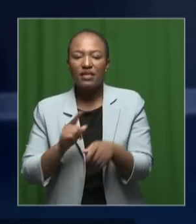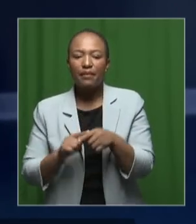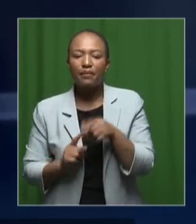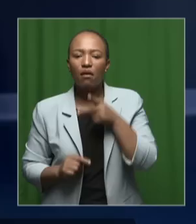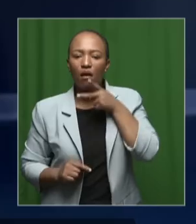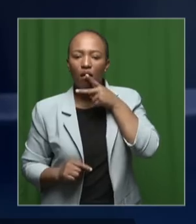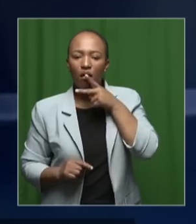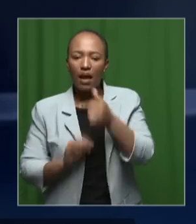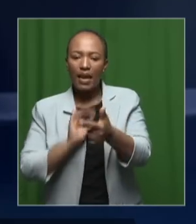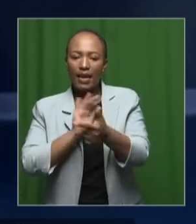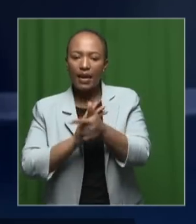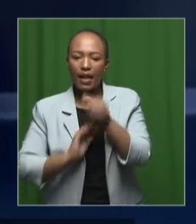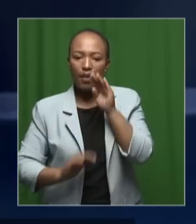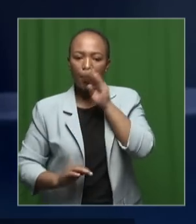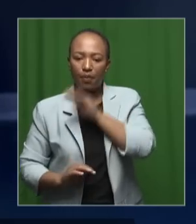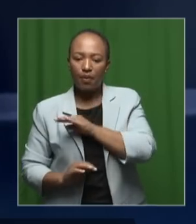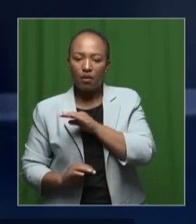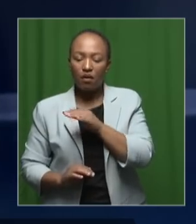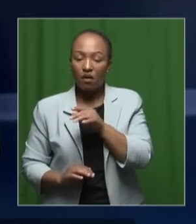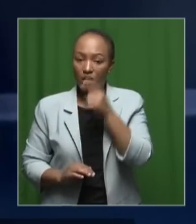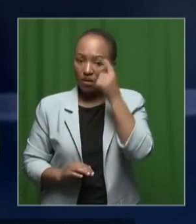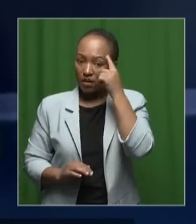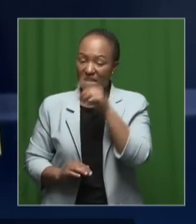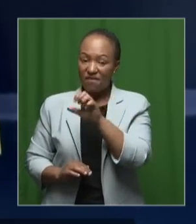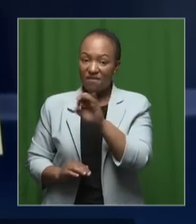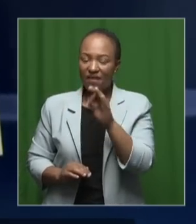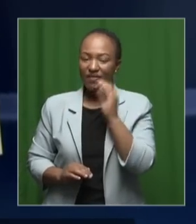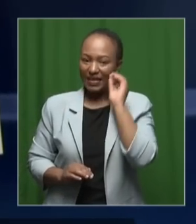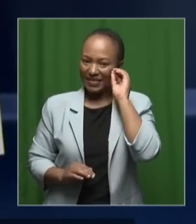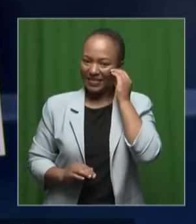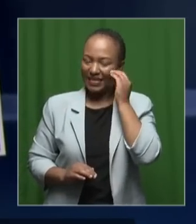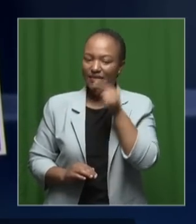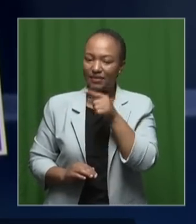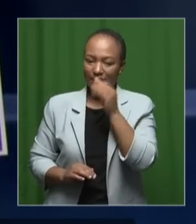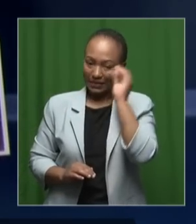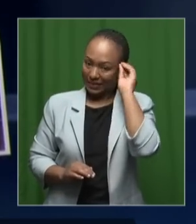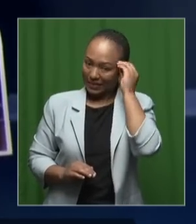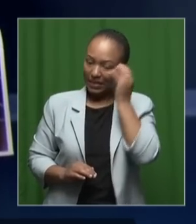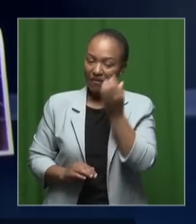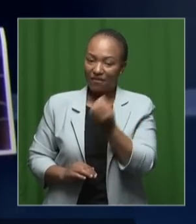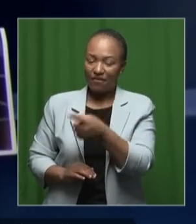way, which I think EFF is quite interested on, because cigarette